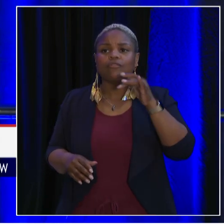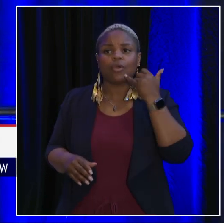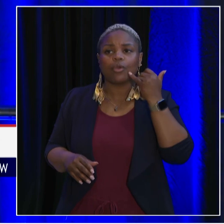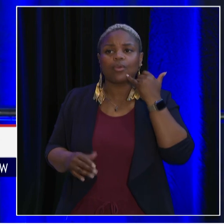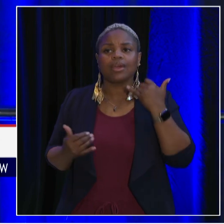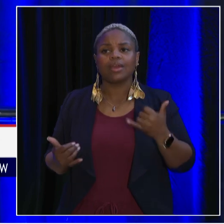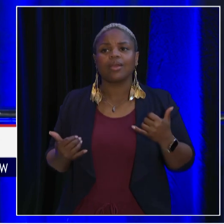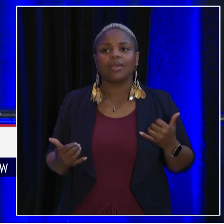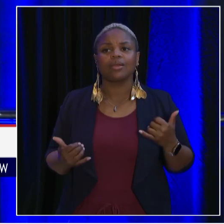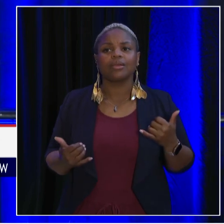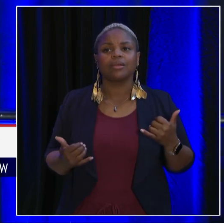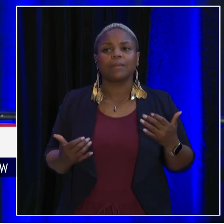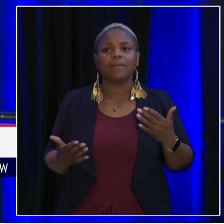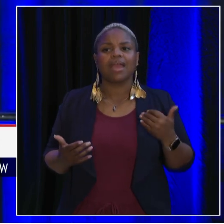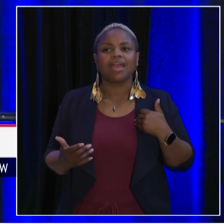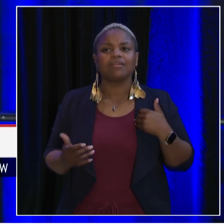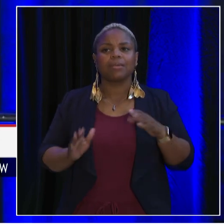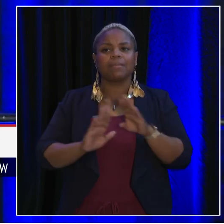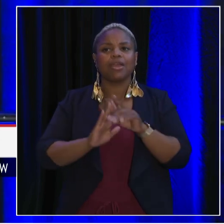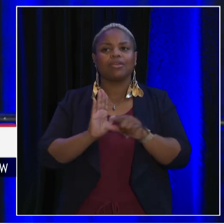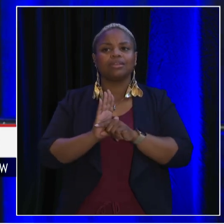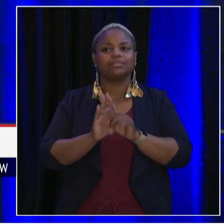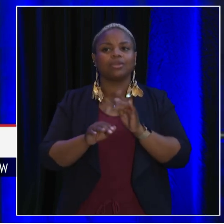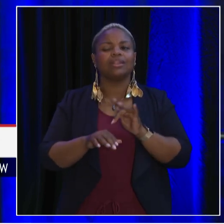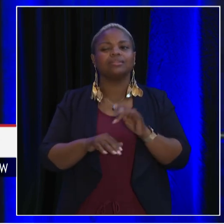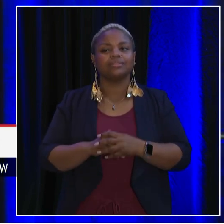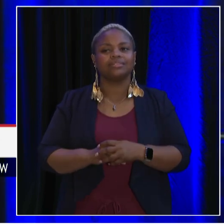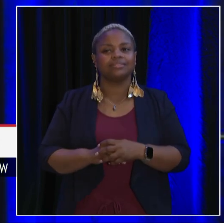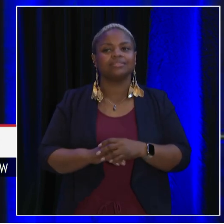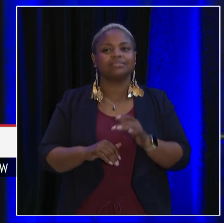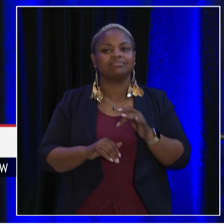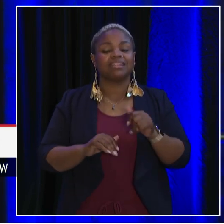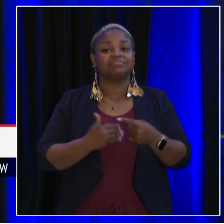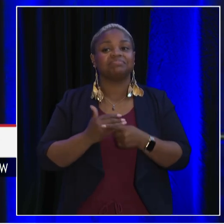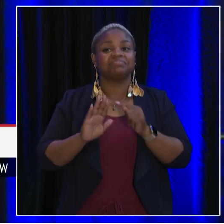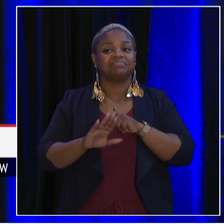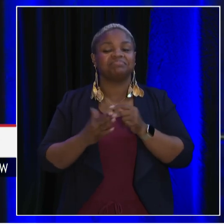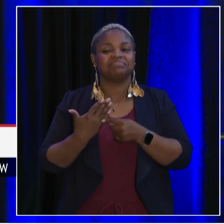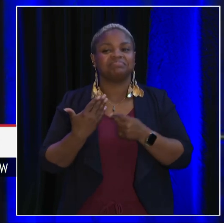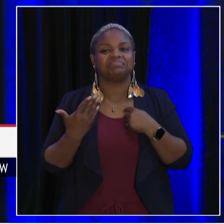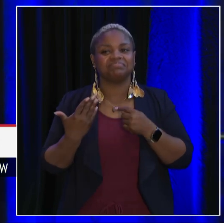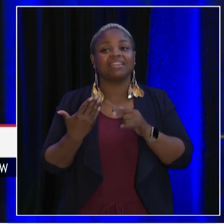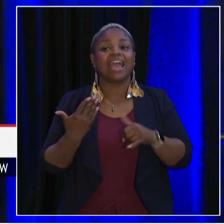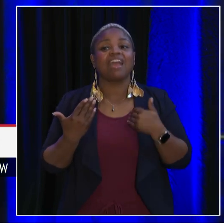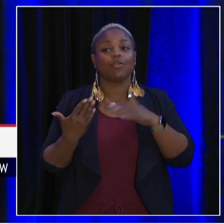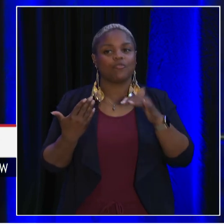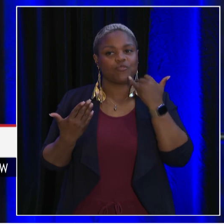has a sparkly background case, see me to the right of the stage. I have the phone.